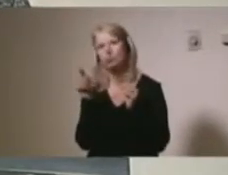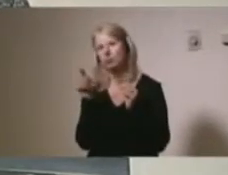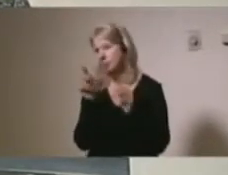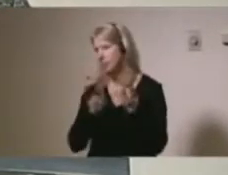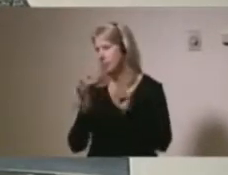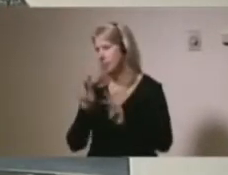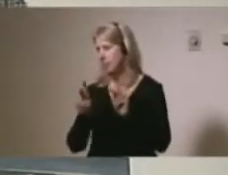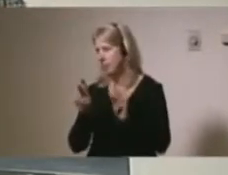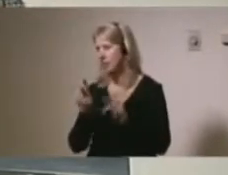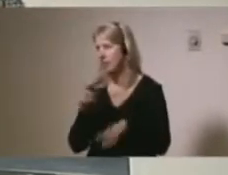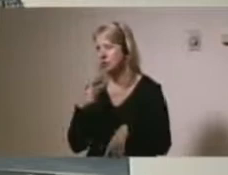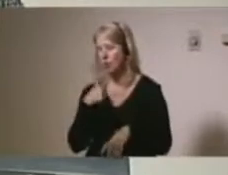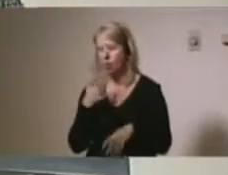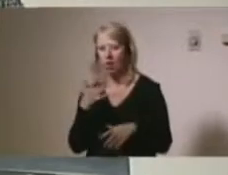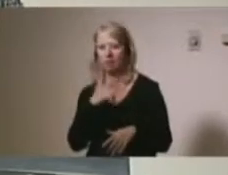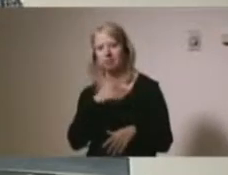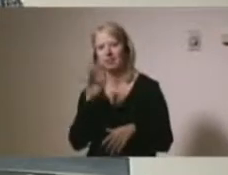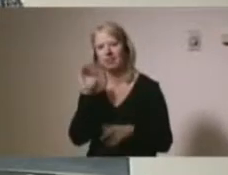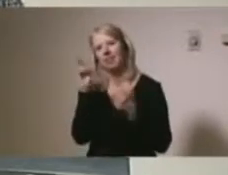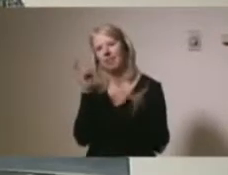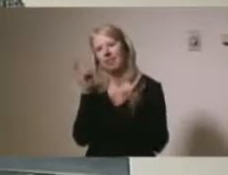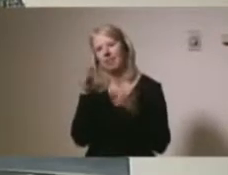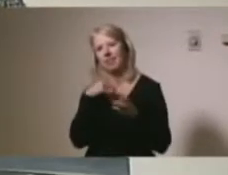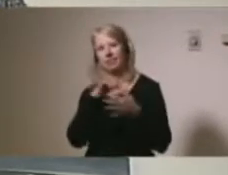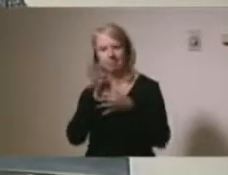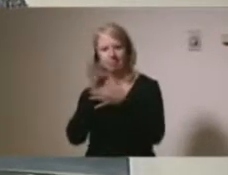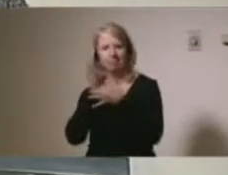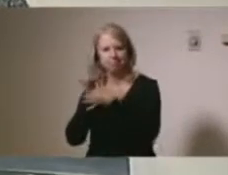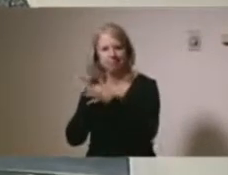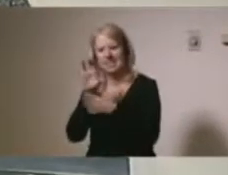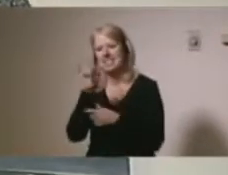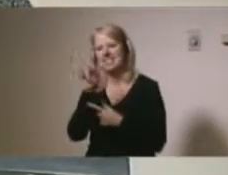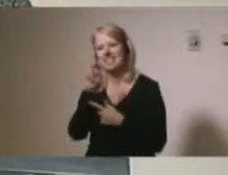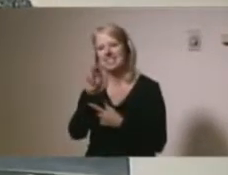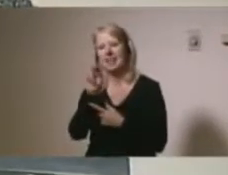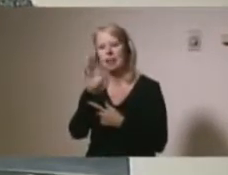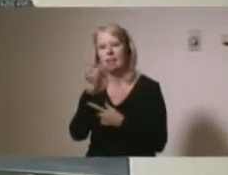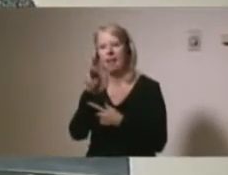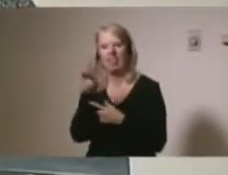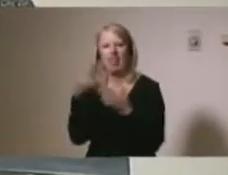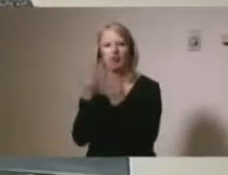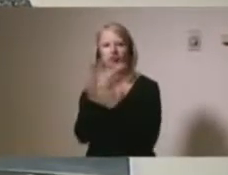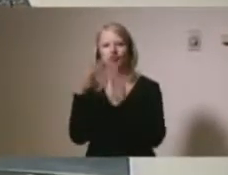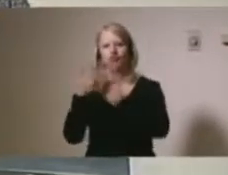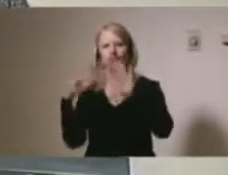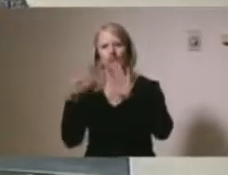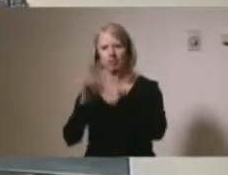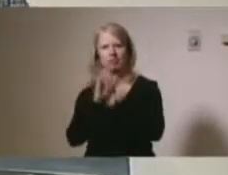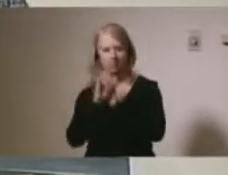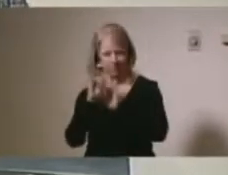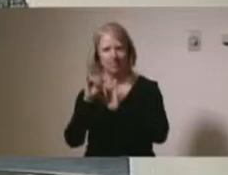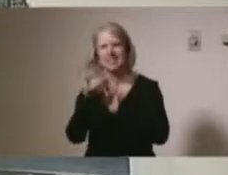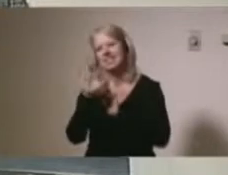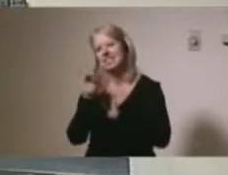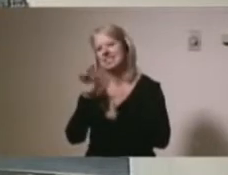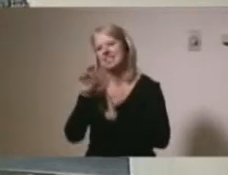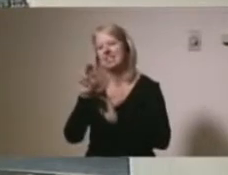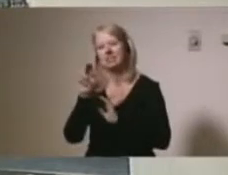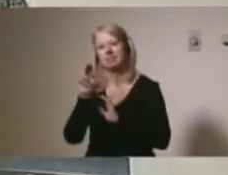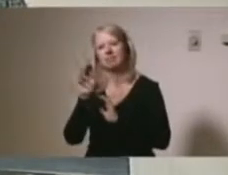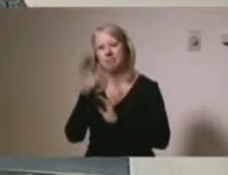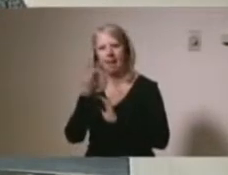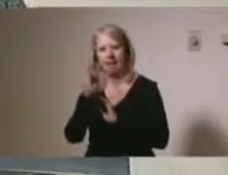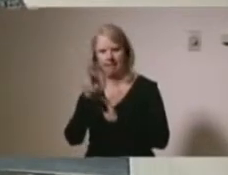a citizens bank. That's the new name of the bank this year, the Citizens Bank. As we